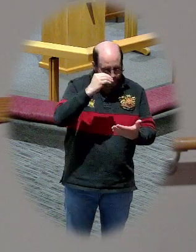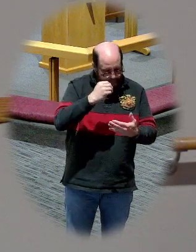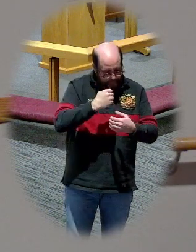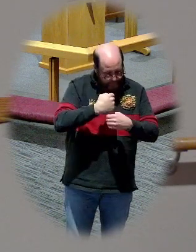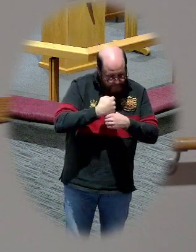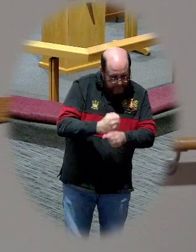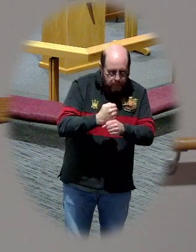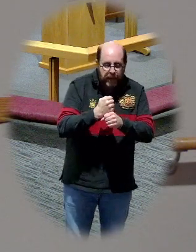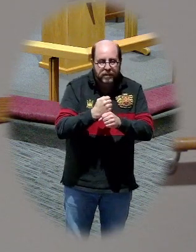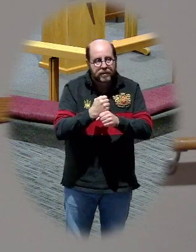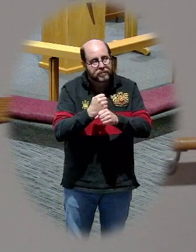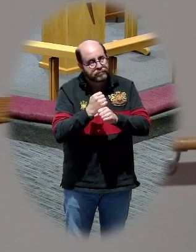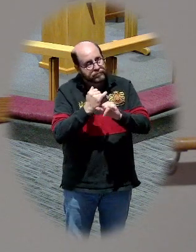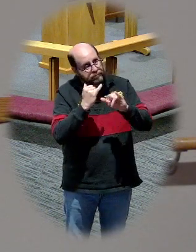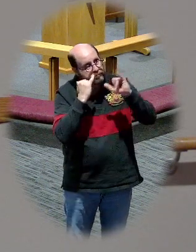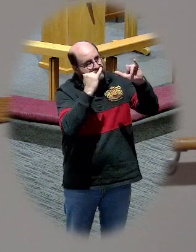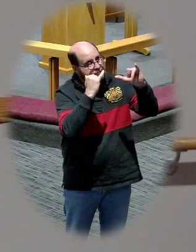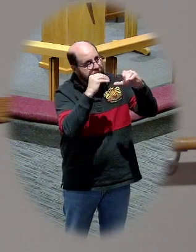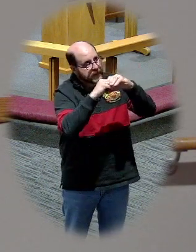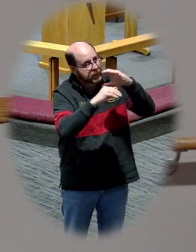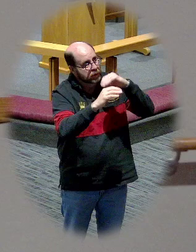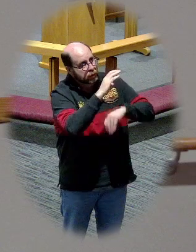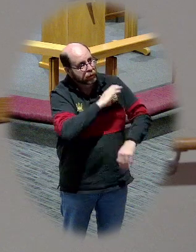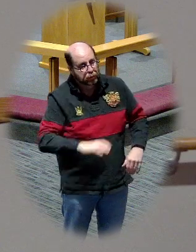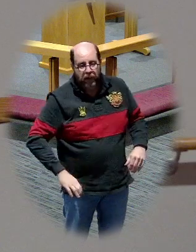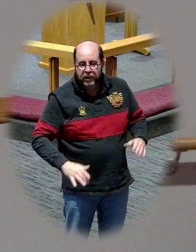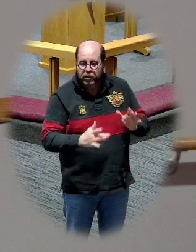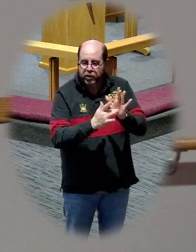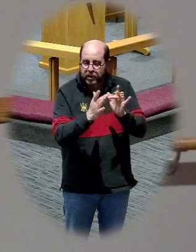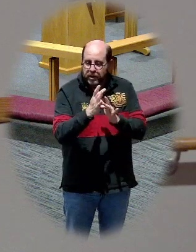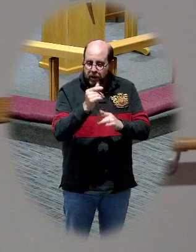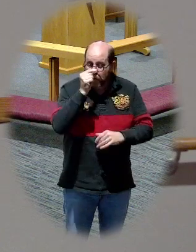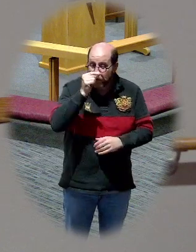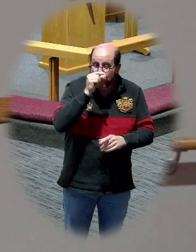formation in Christ Jesus. And the Greek word here is